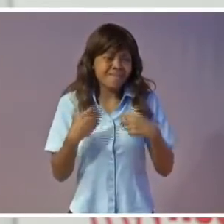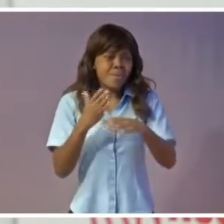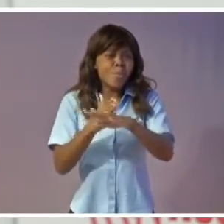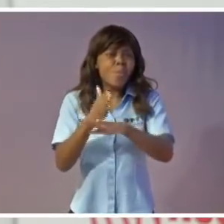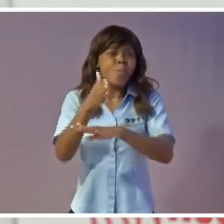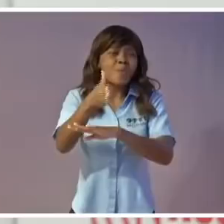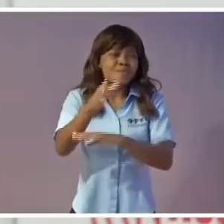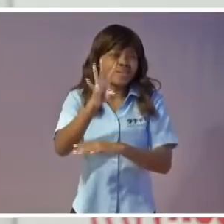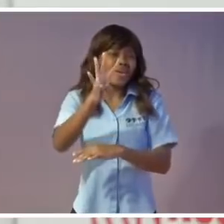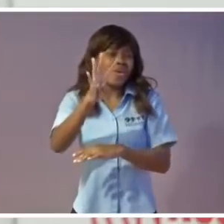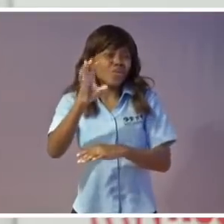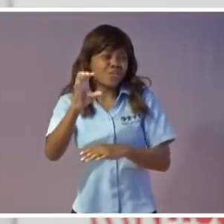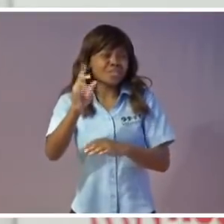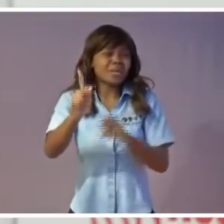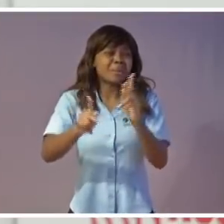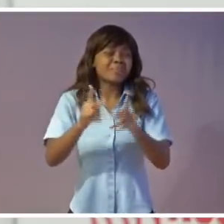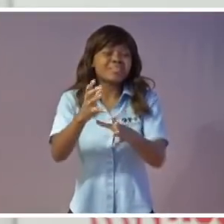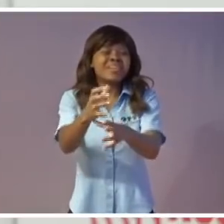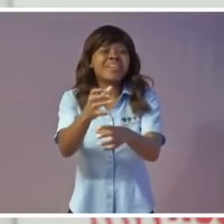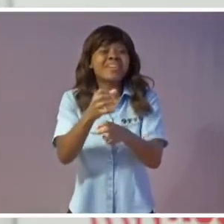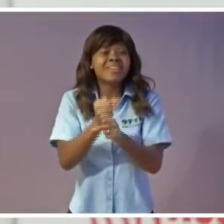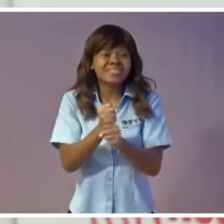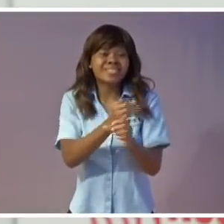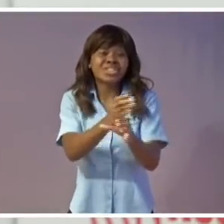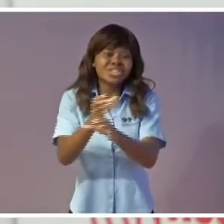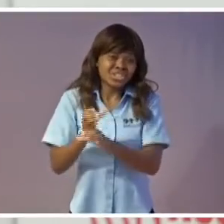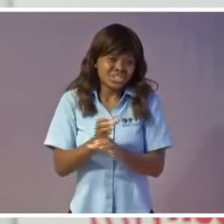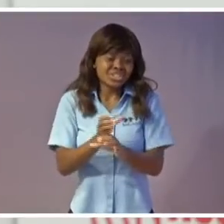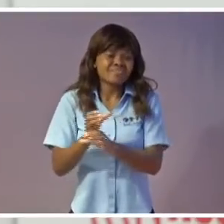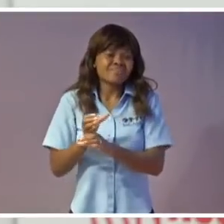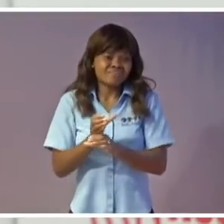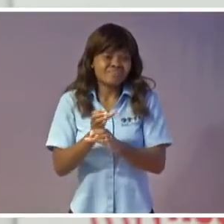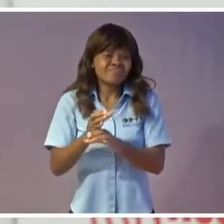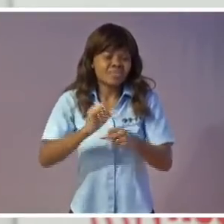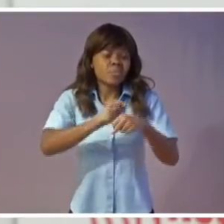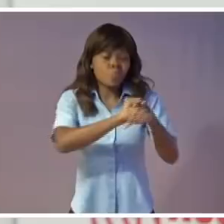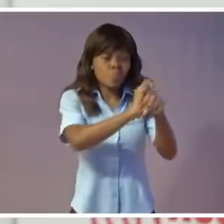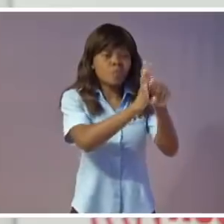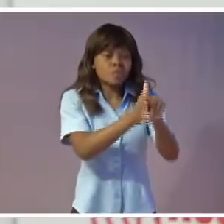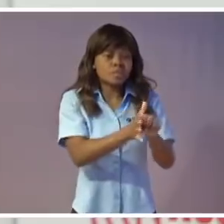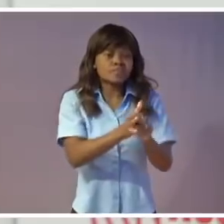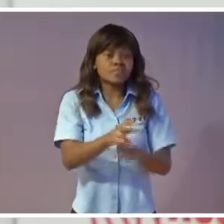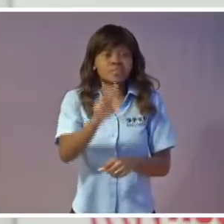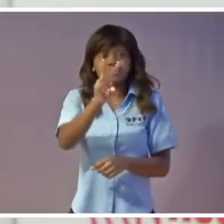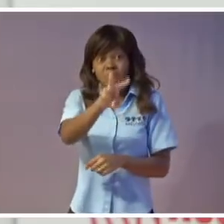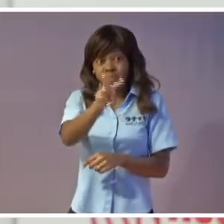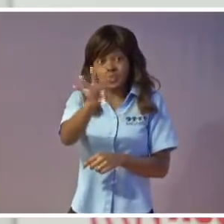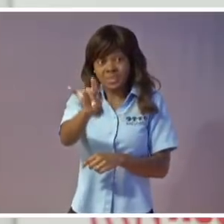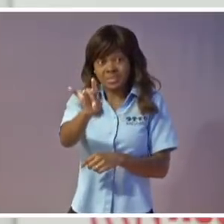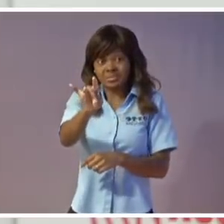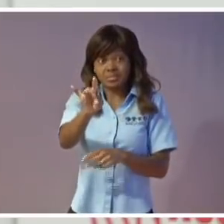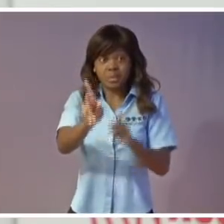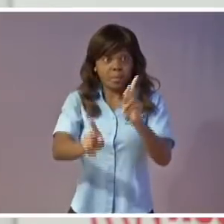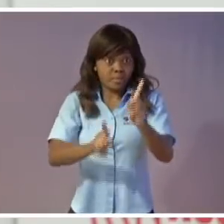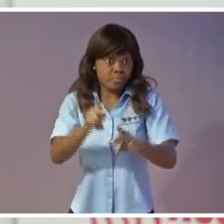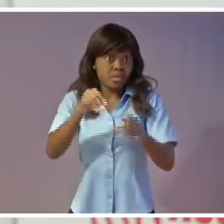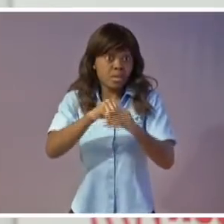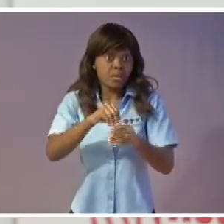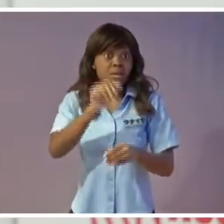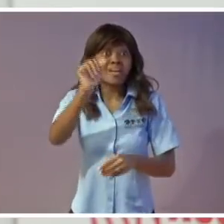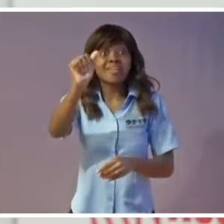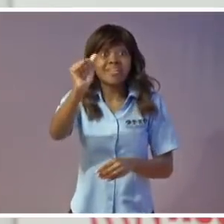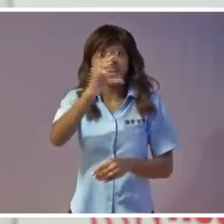for COVID-19, of which 28 are ICU level care patients.